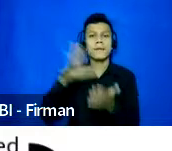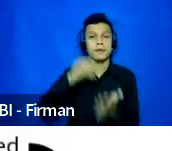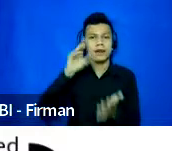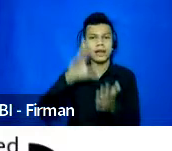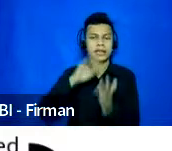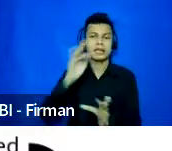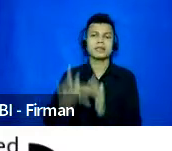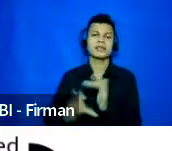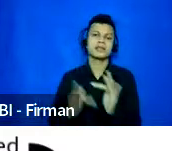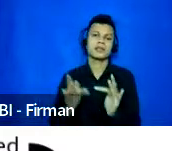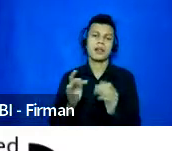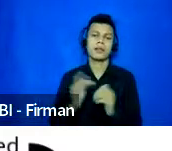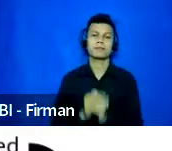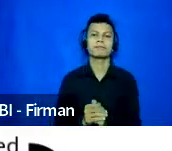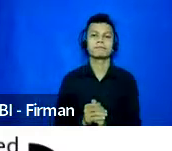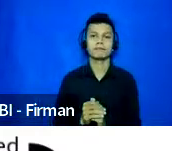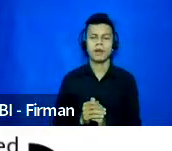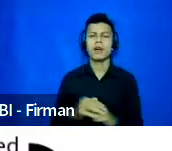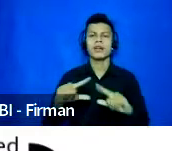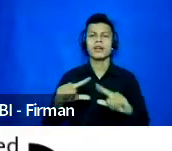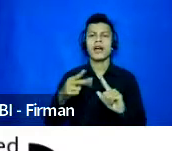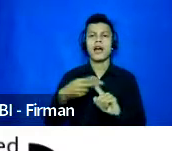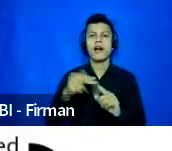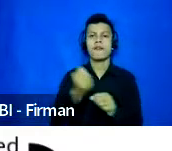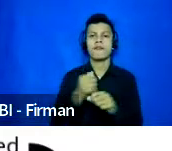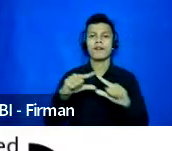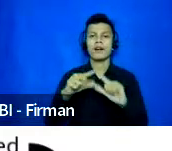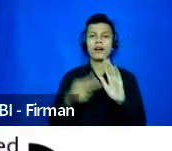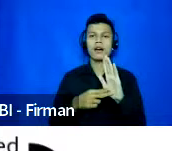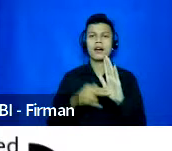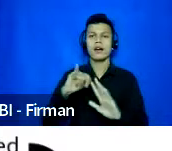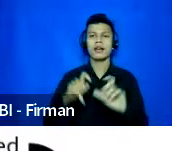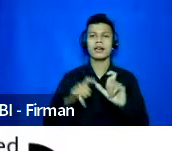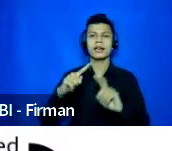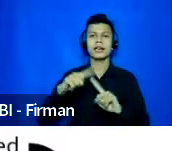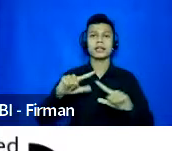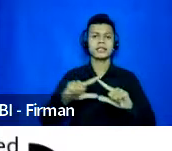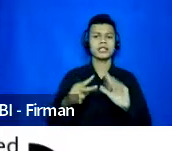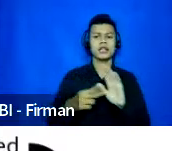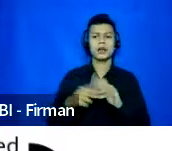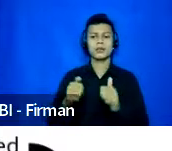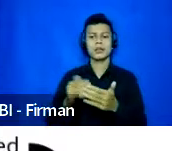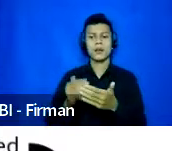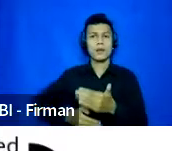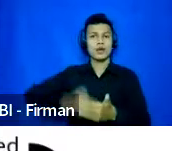Afghanistan was able to continue the critical pre-service training of teachers using a combination of